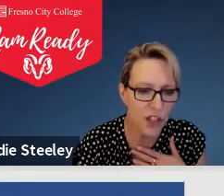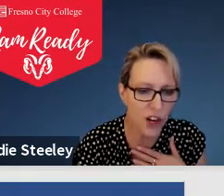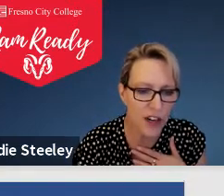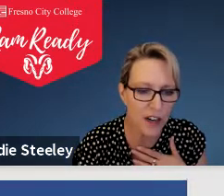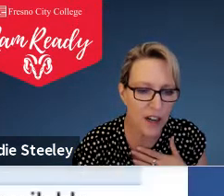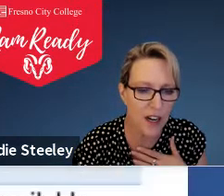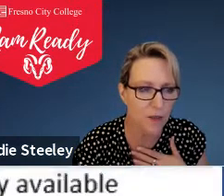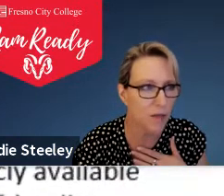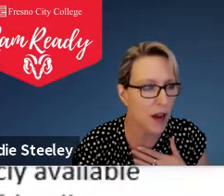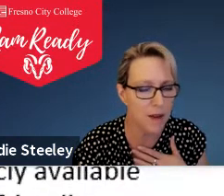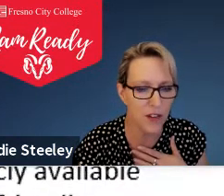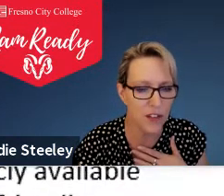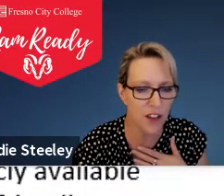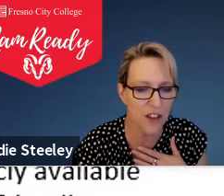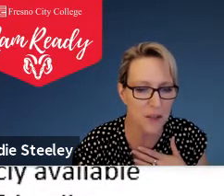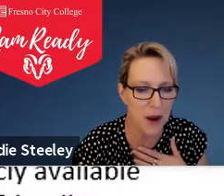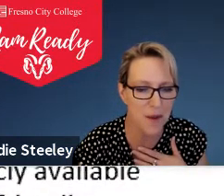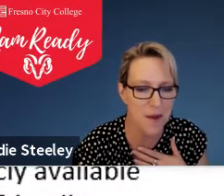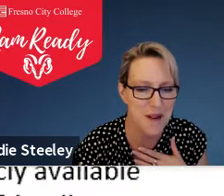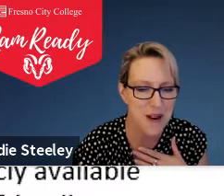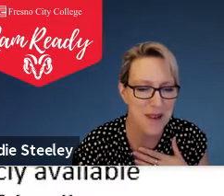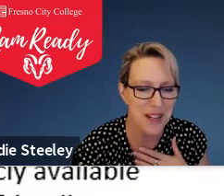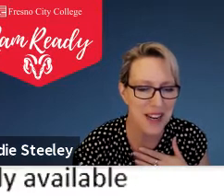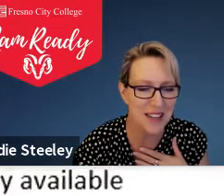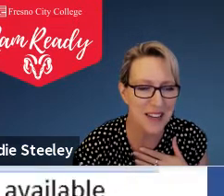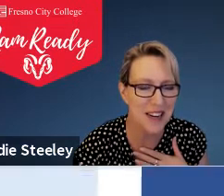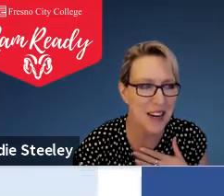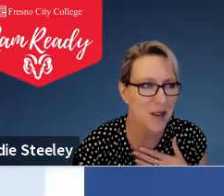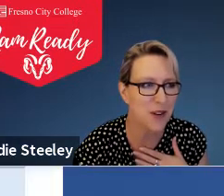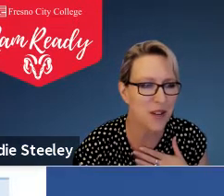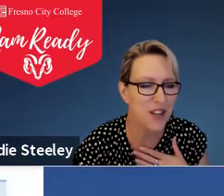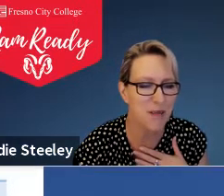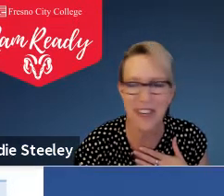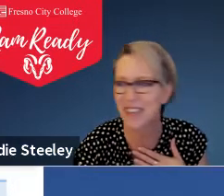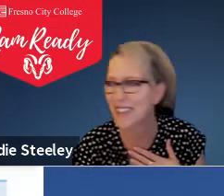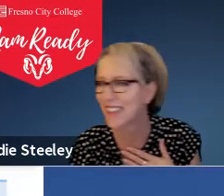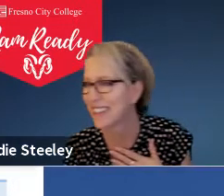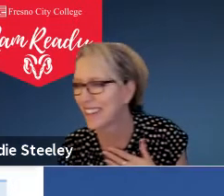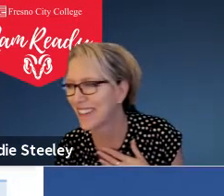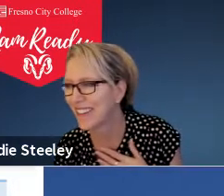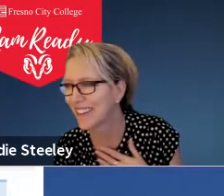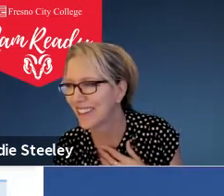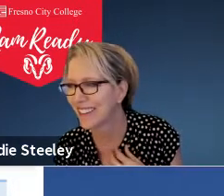So this chart here, how many of you saw this by chance in your division meetings?